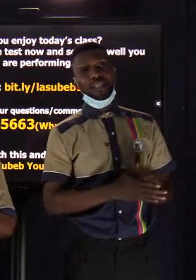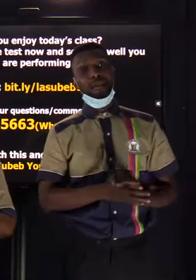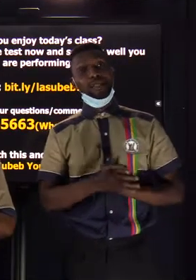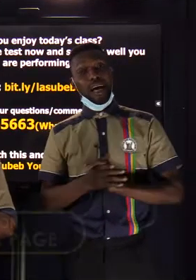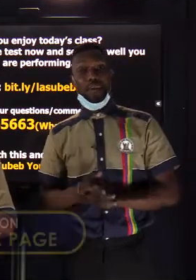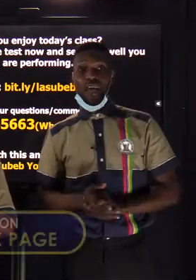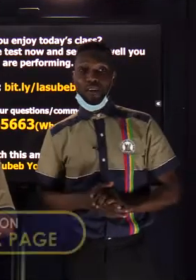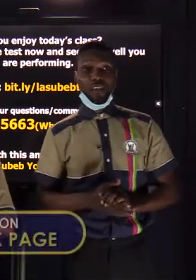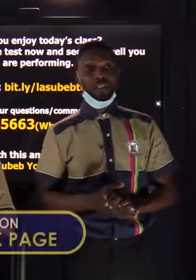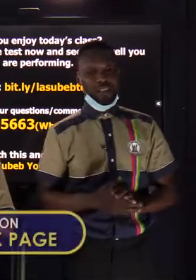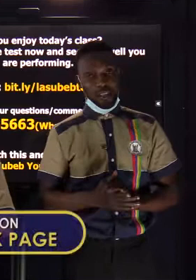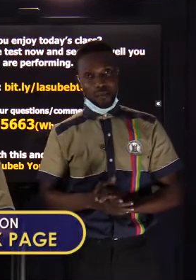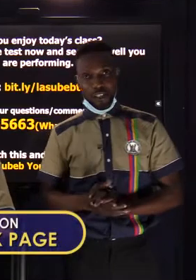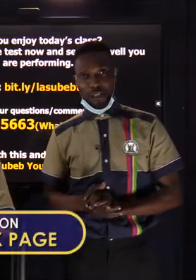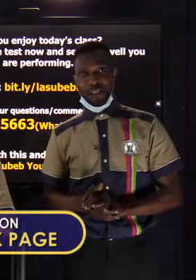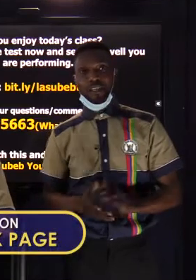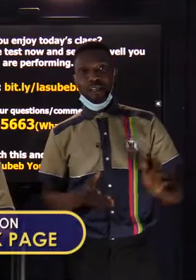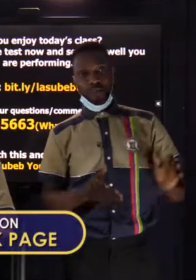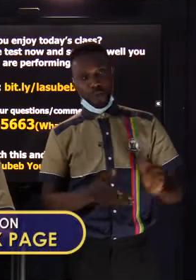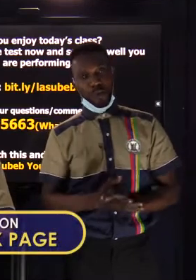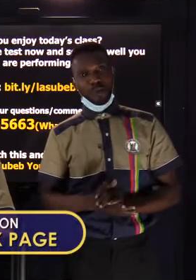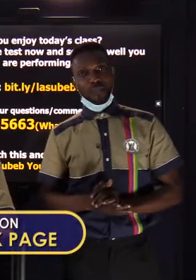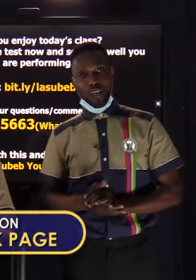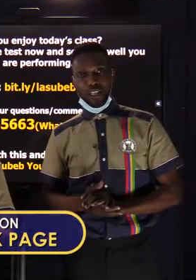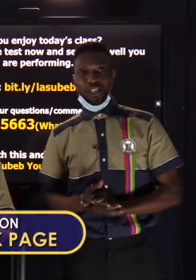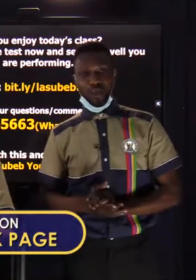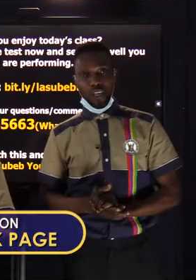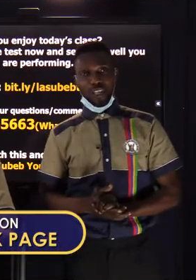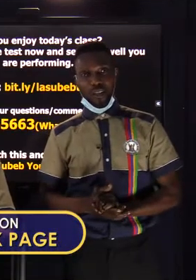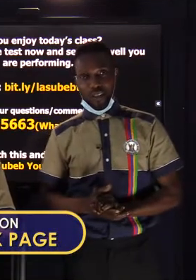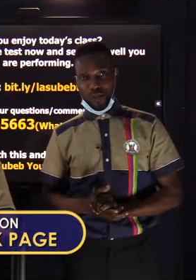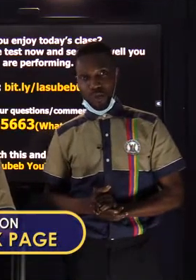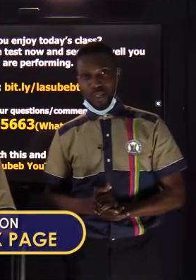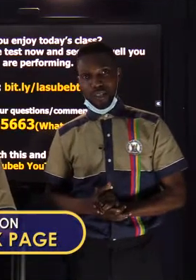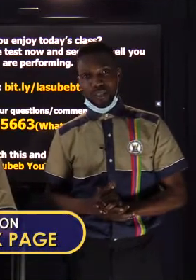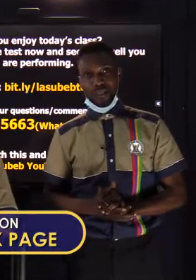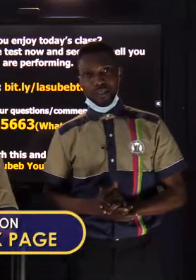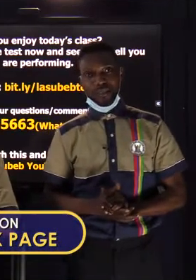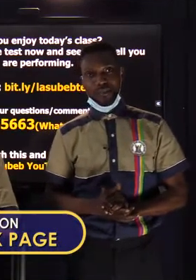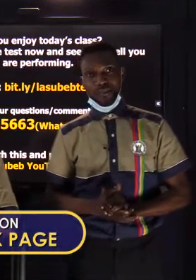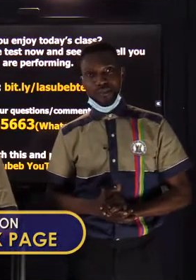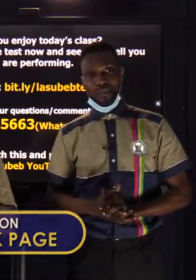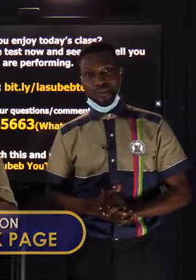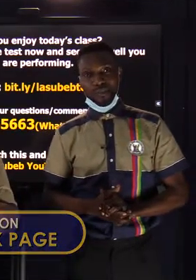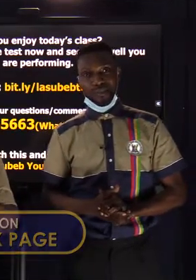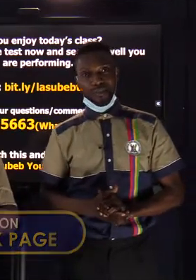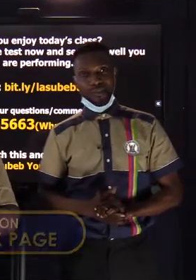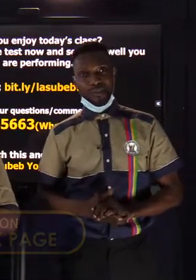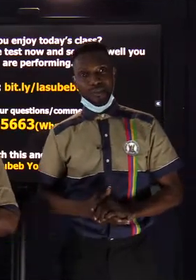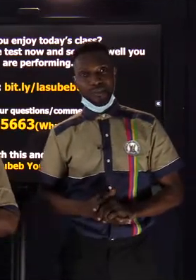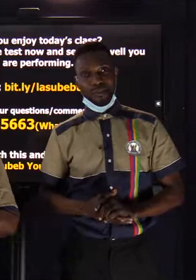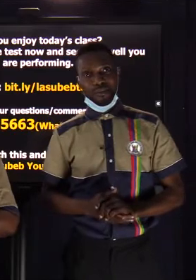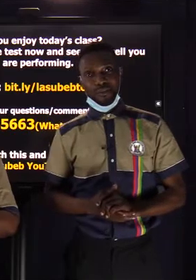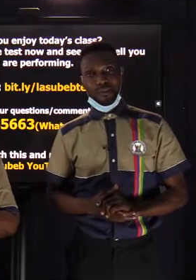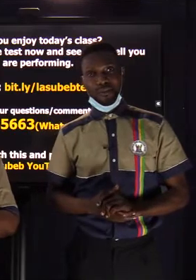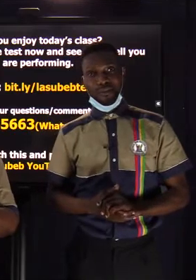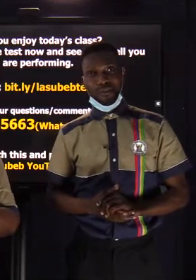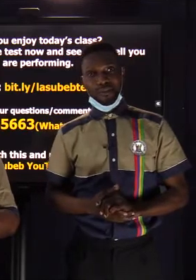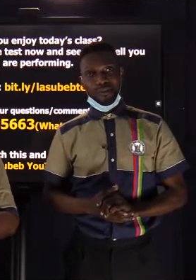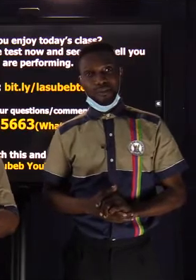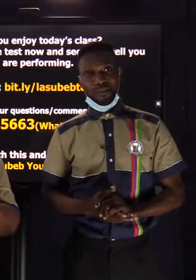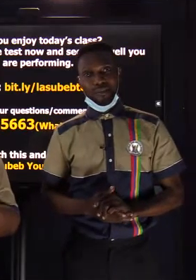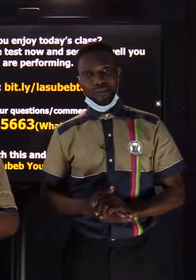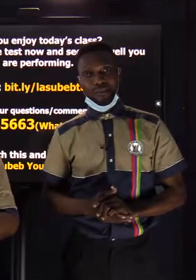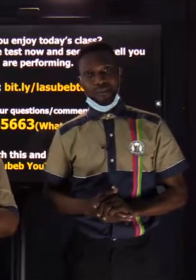the same time airing on television through the page showing on the screen. Until our next lesson, when we shall